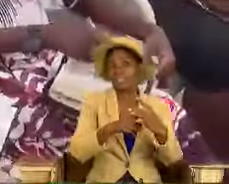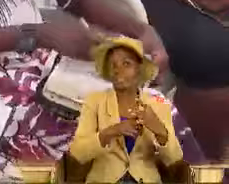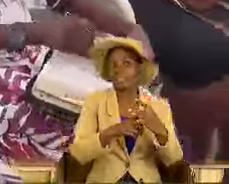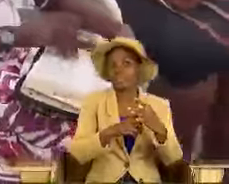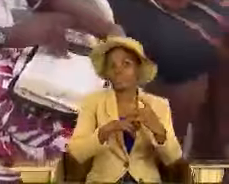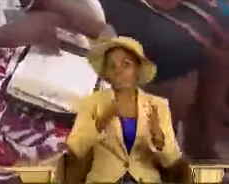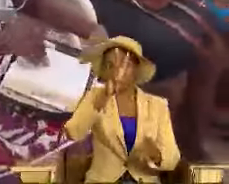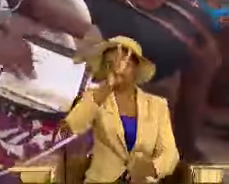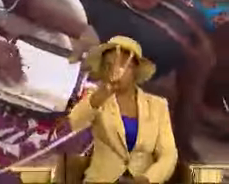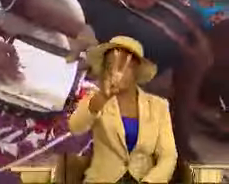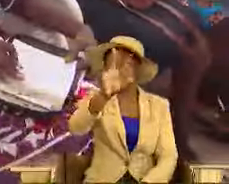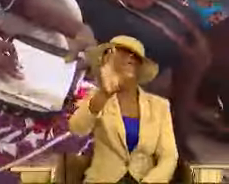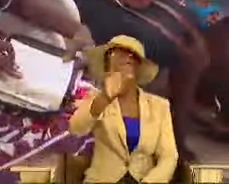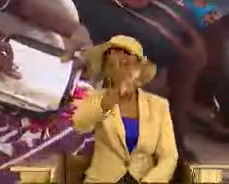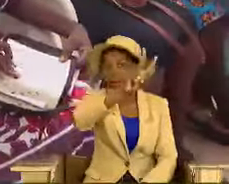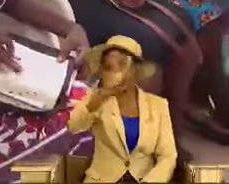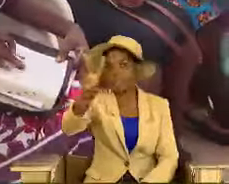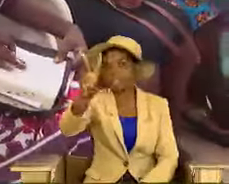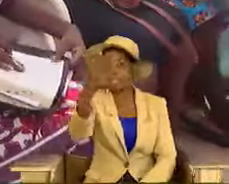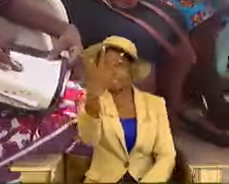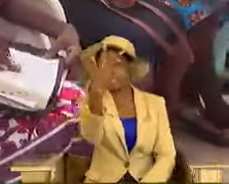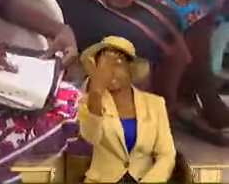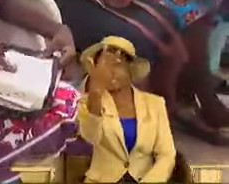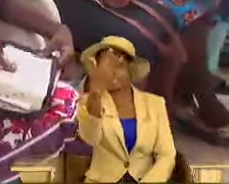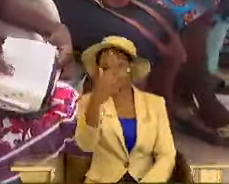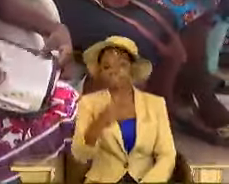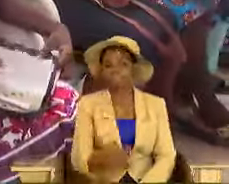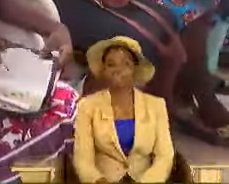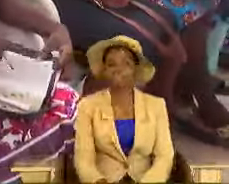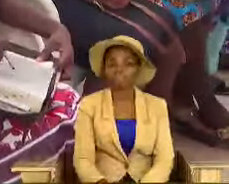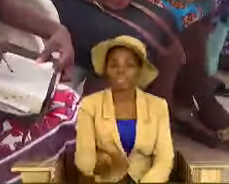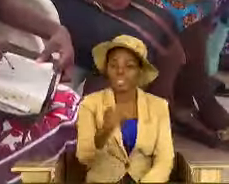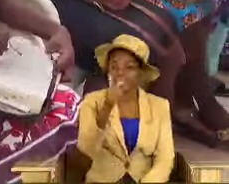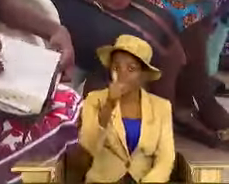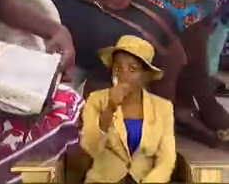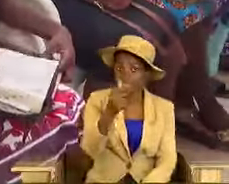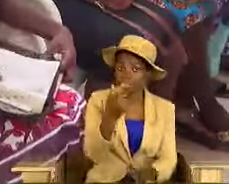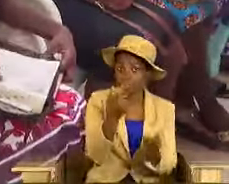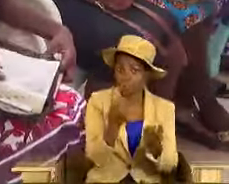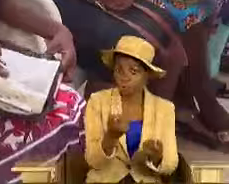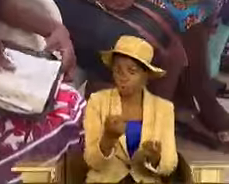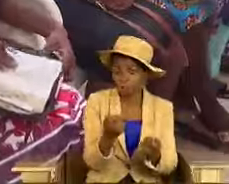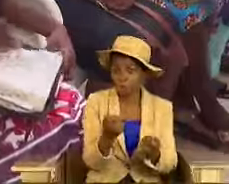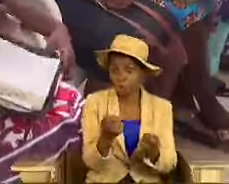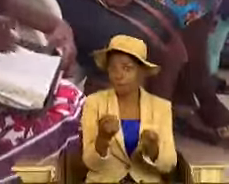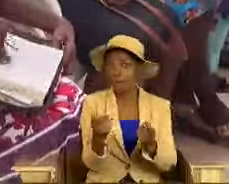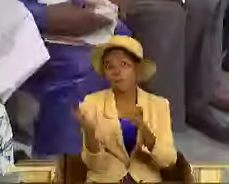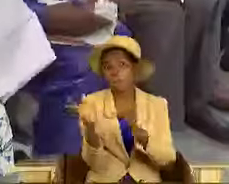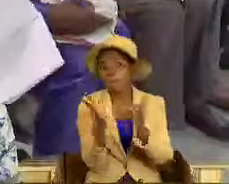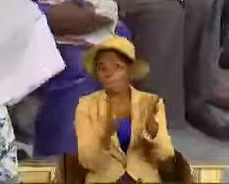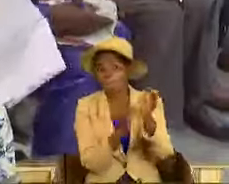49 verse 13 a small Bible stud will answer the